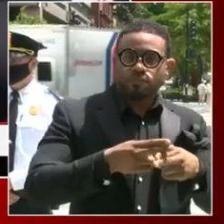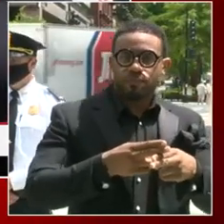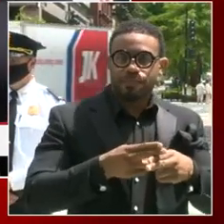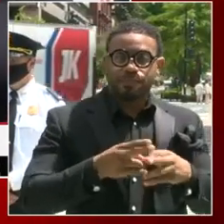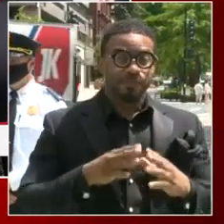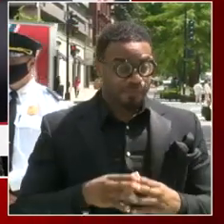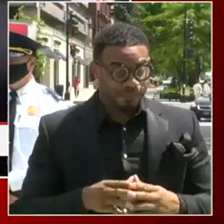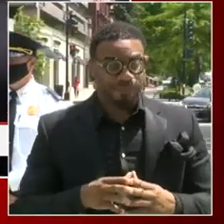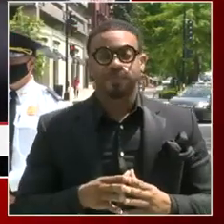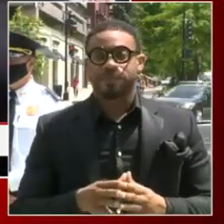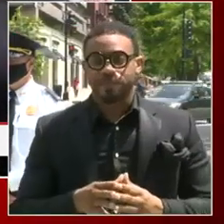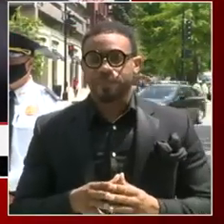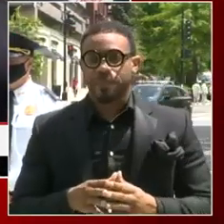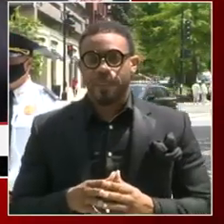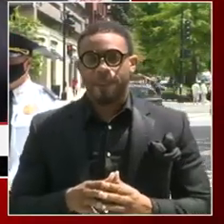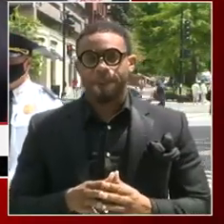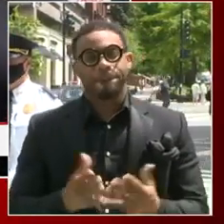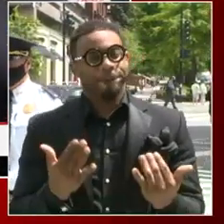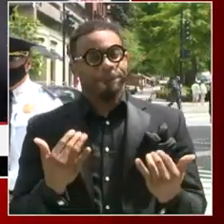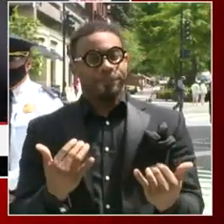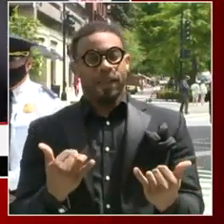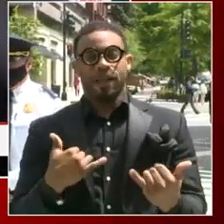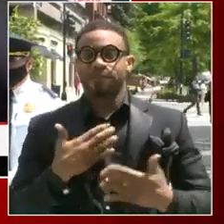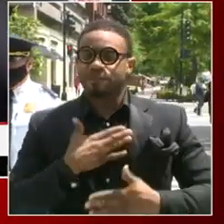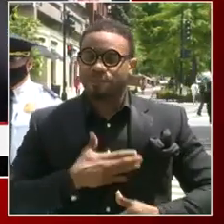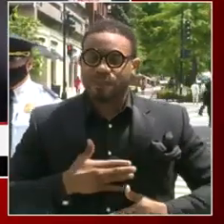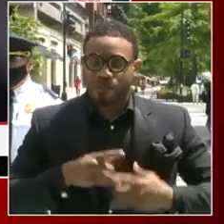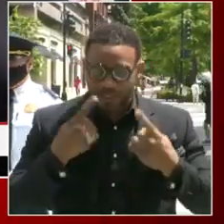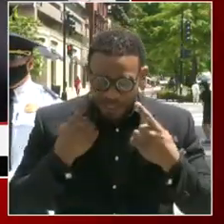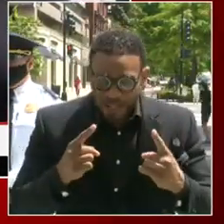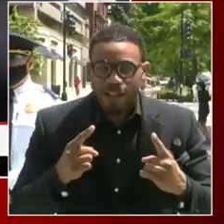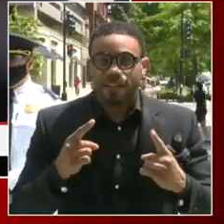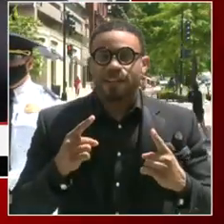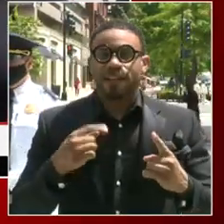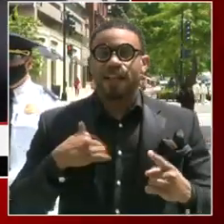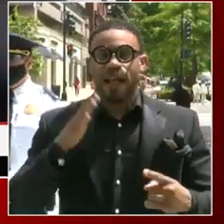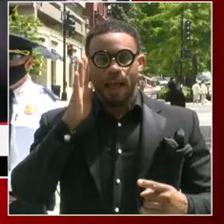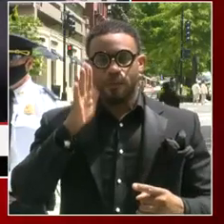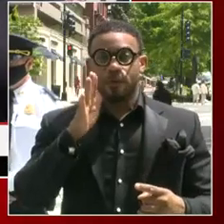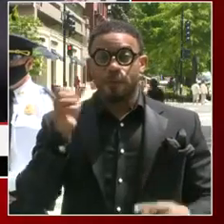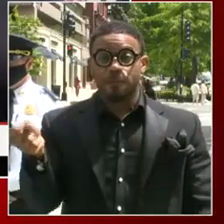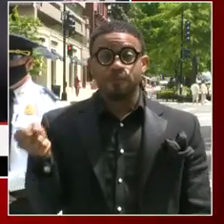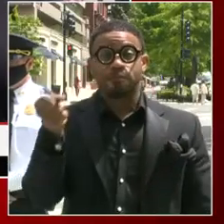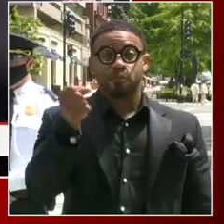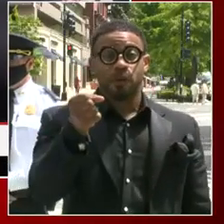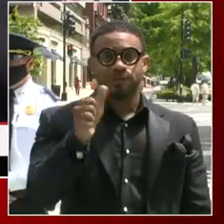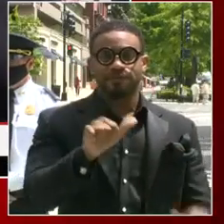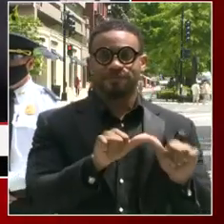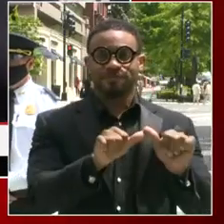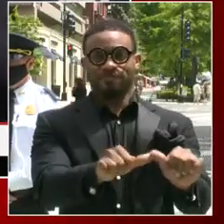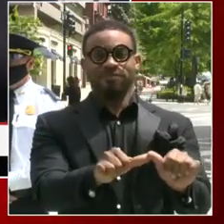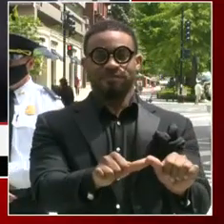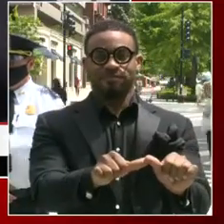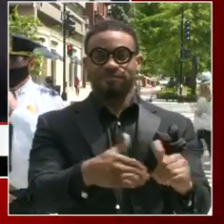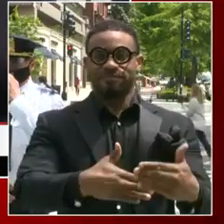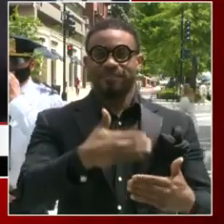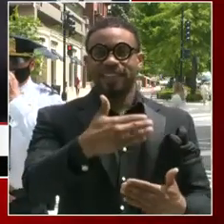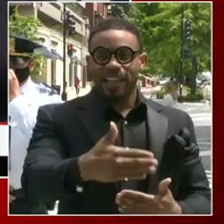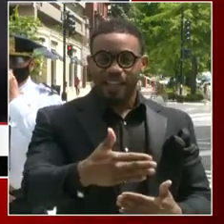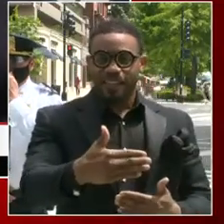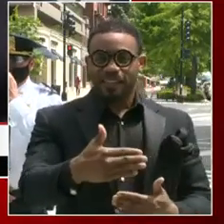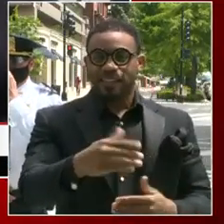the interim director. And now I'm pleased to announce that I will be appointing Everett Lott as the